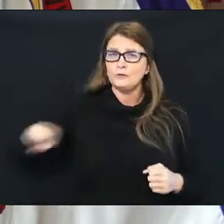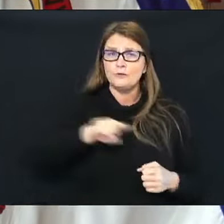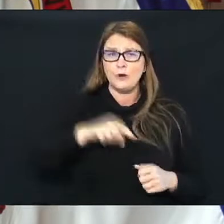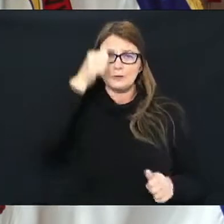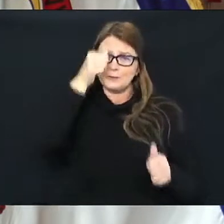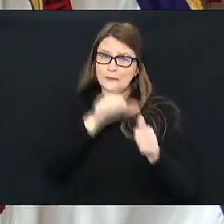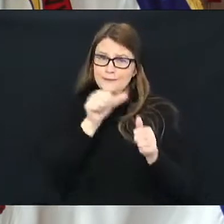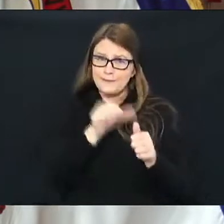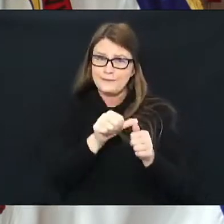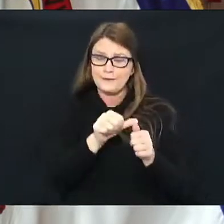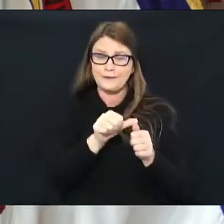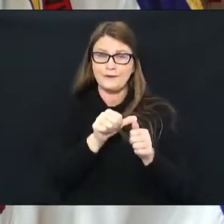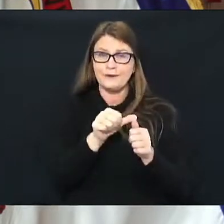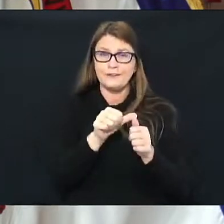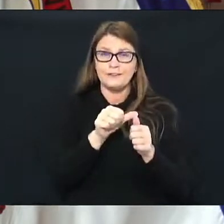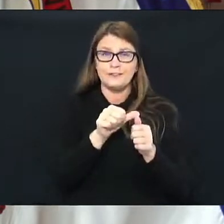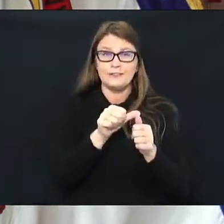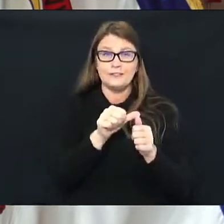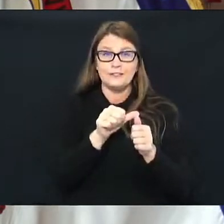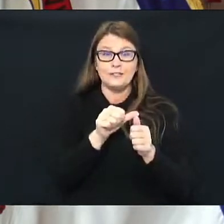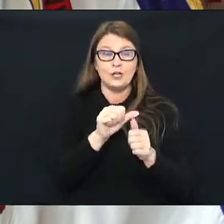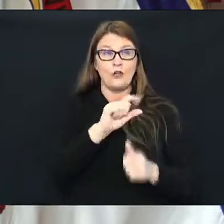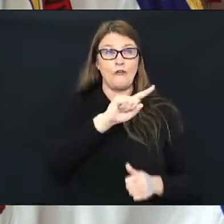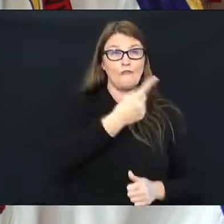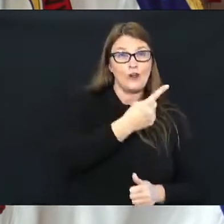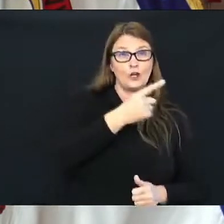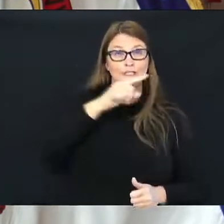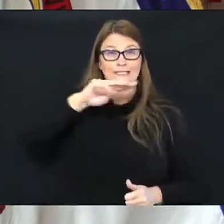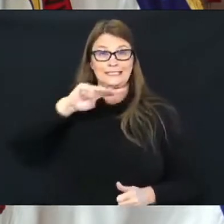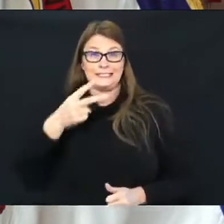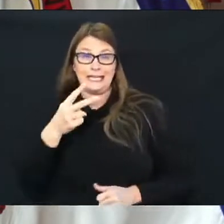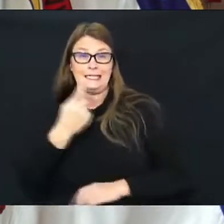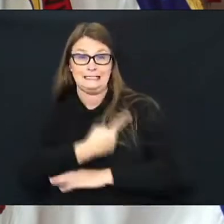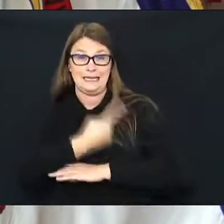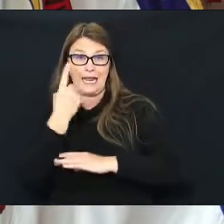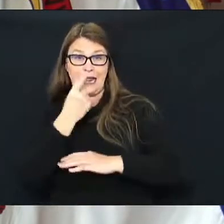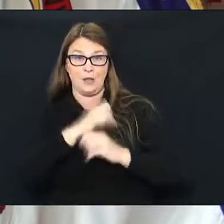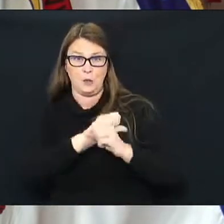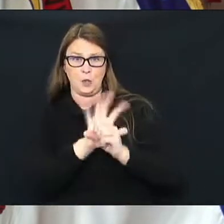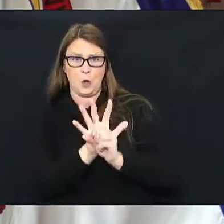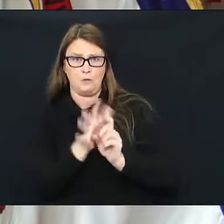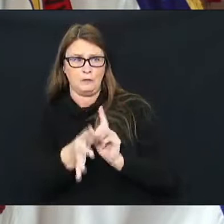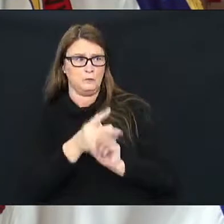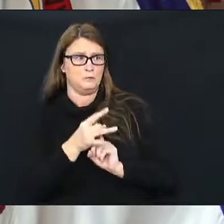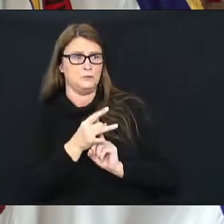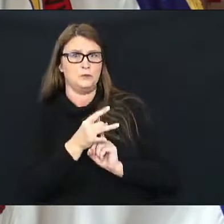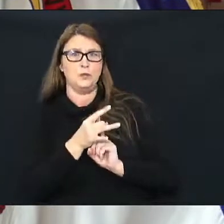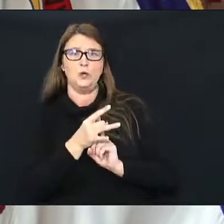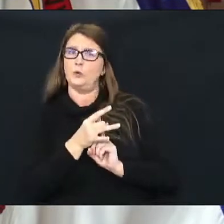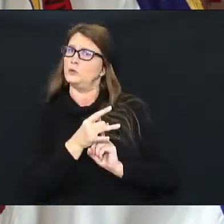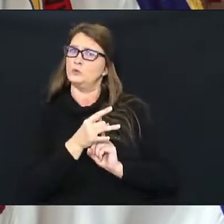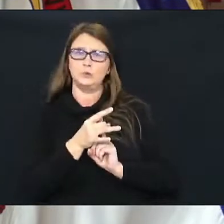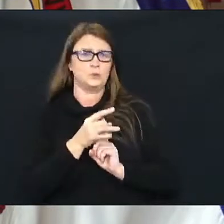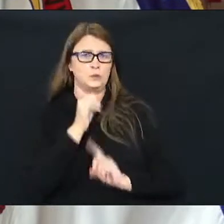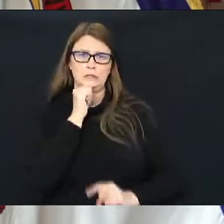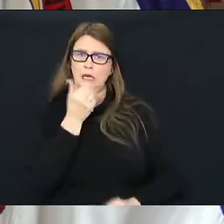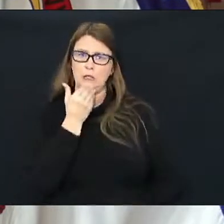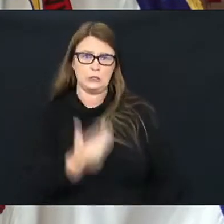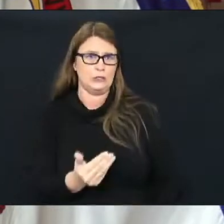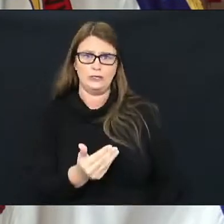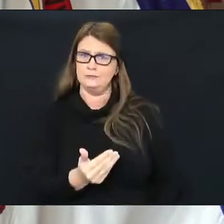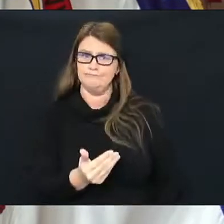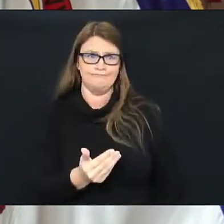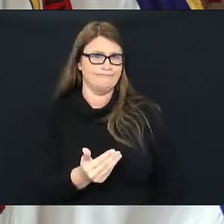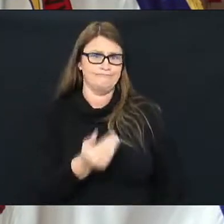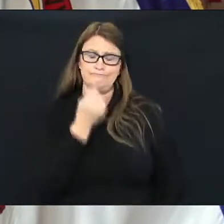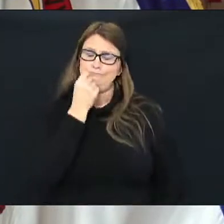that the first 2 or 3 days, couple days with this were not very good. I mean, that's just